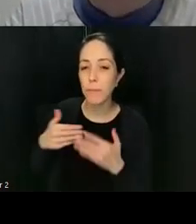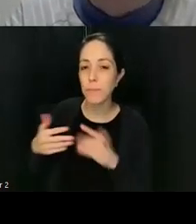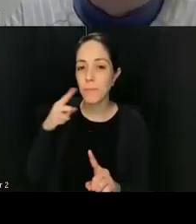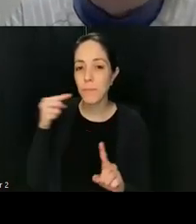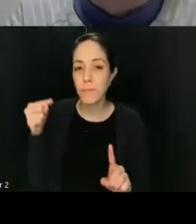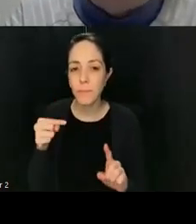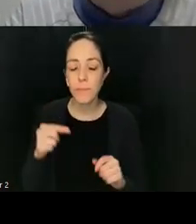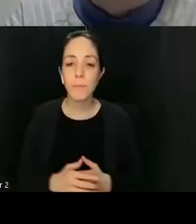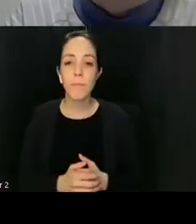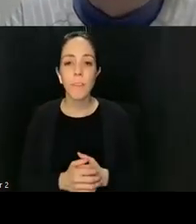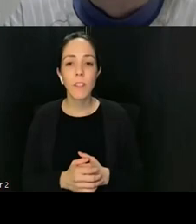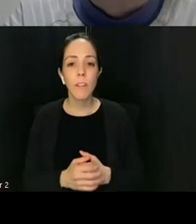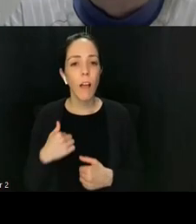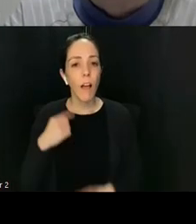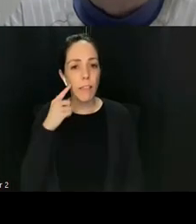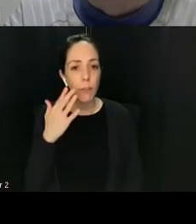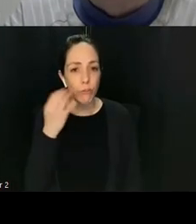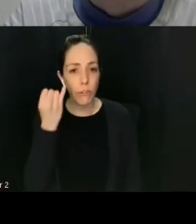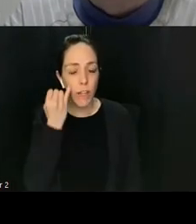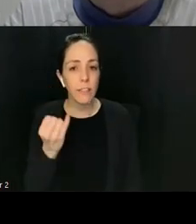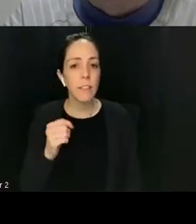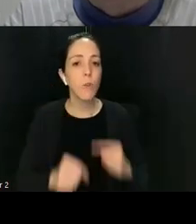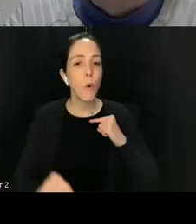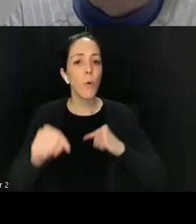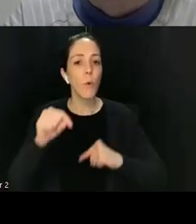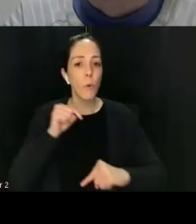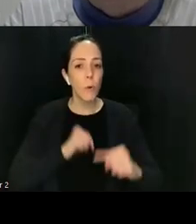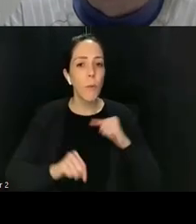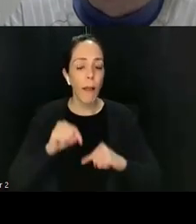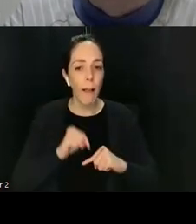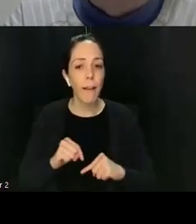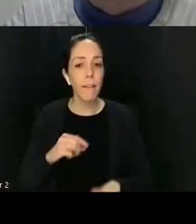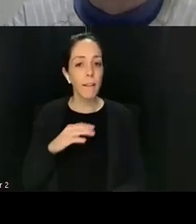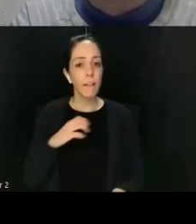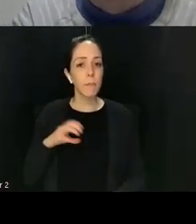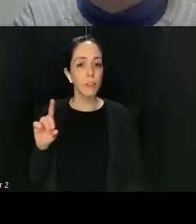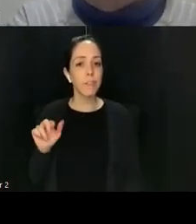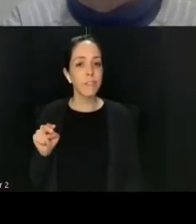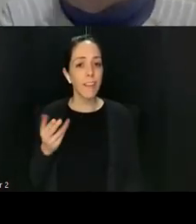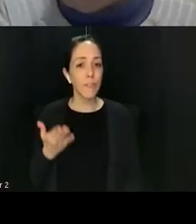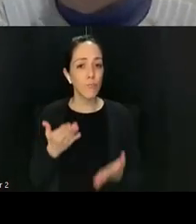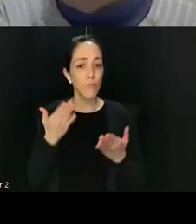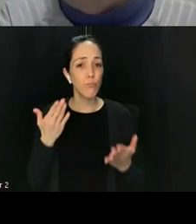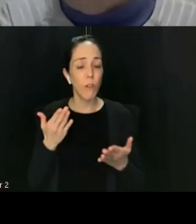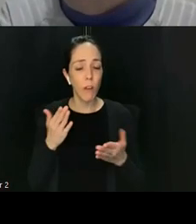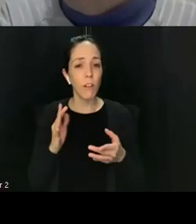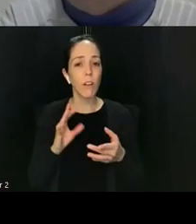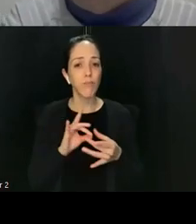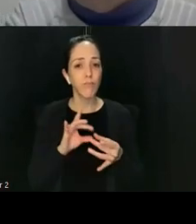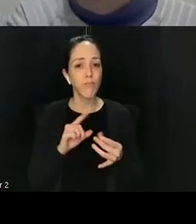back and address the things that Commissioner Dan brought up. Because I feel like we're done